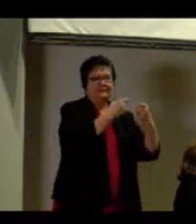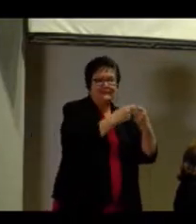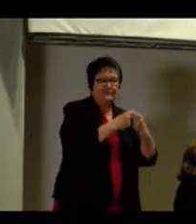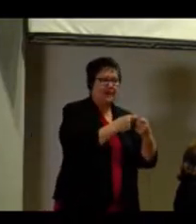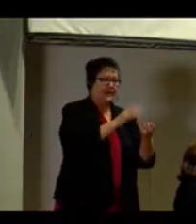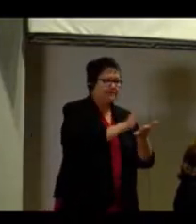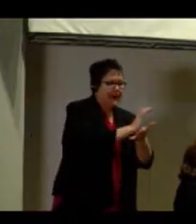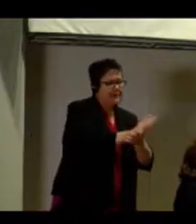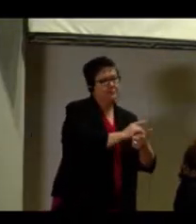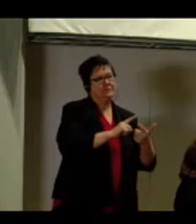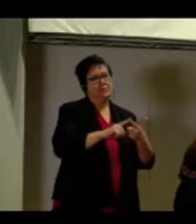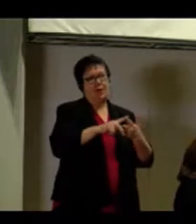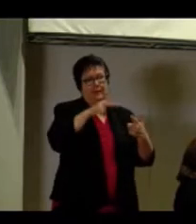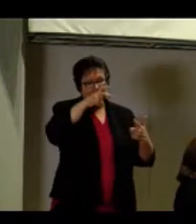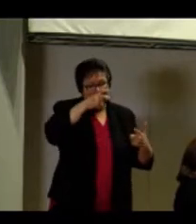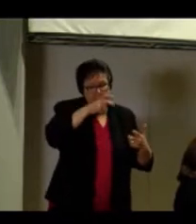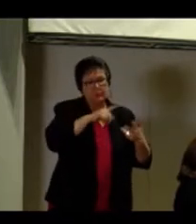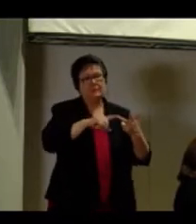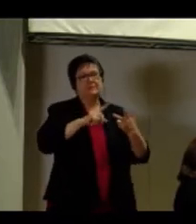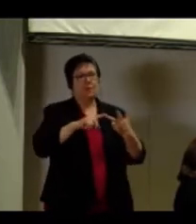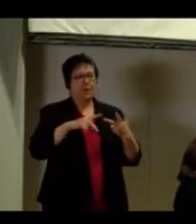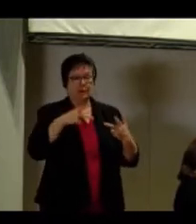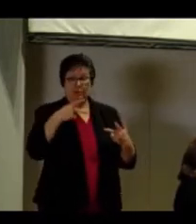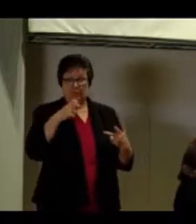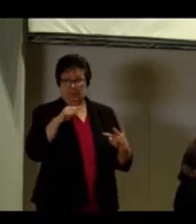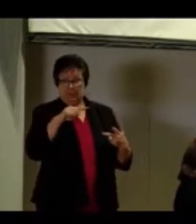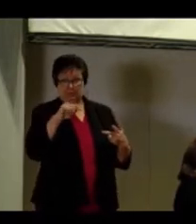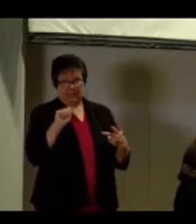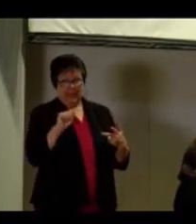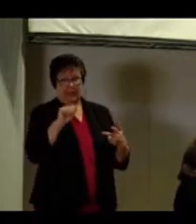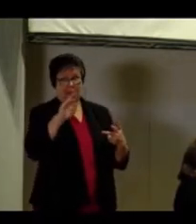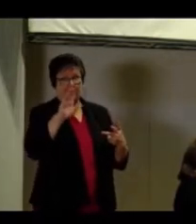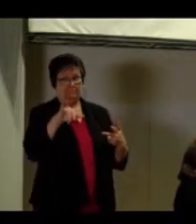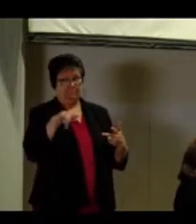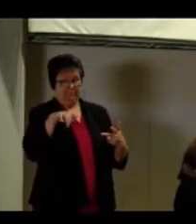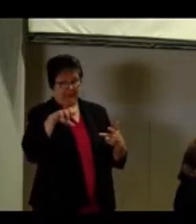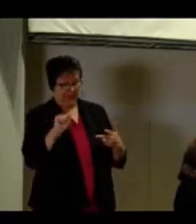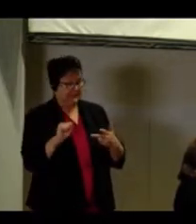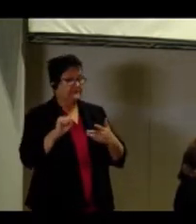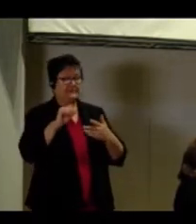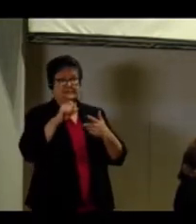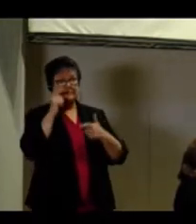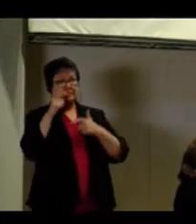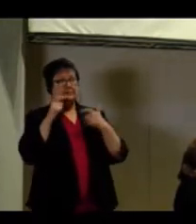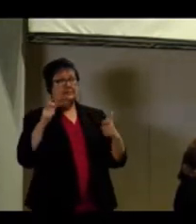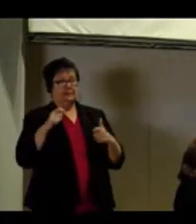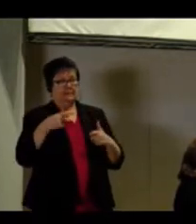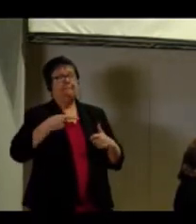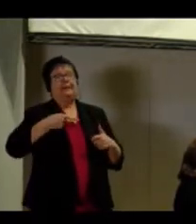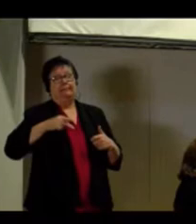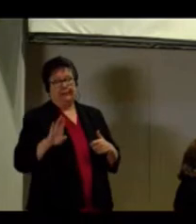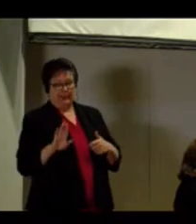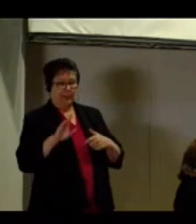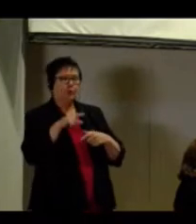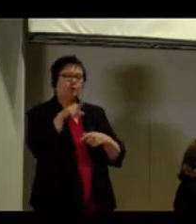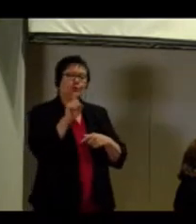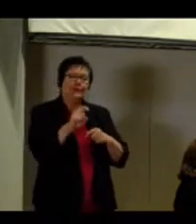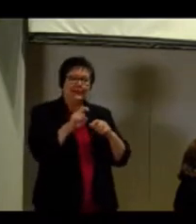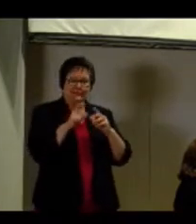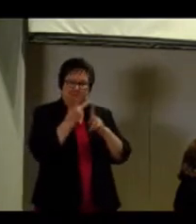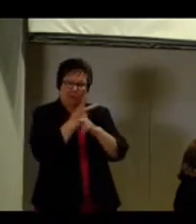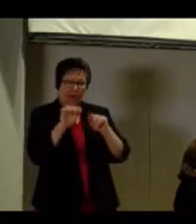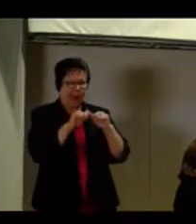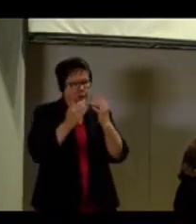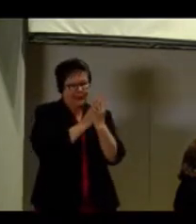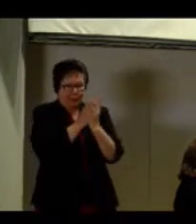or petabytes of digital collections data, you need a way to get through that. And that's not just about